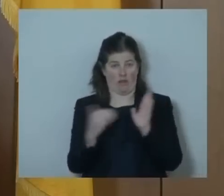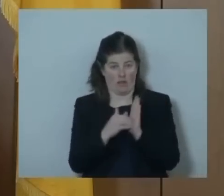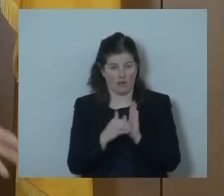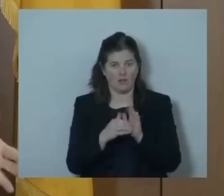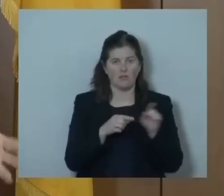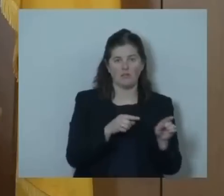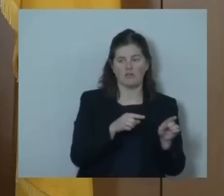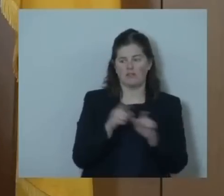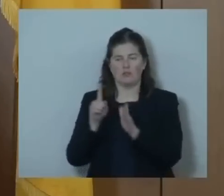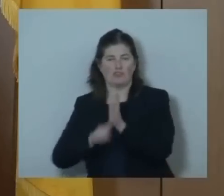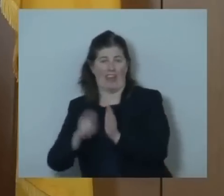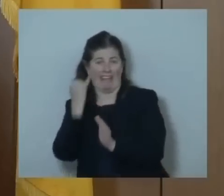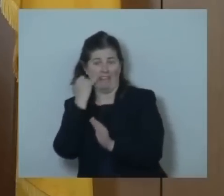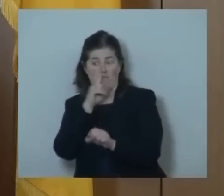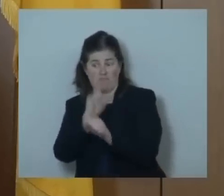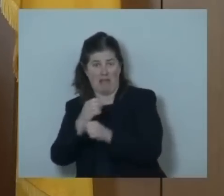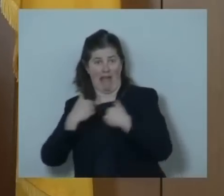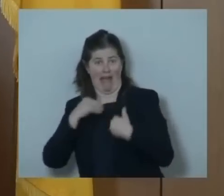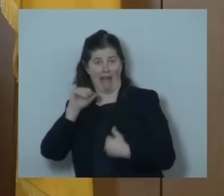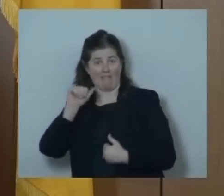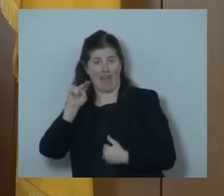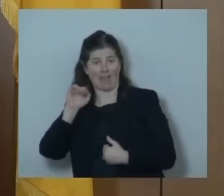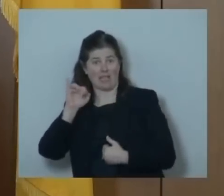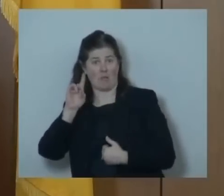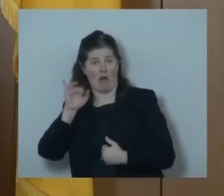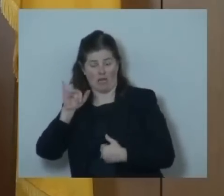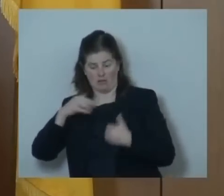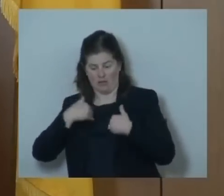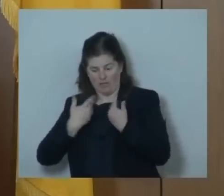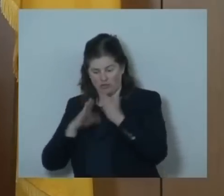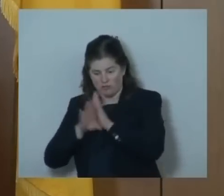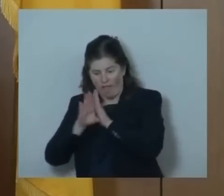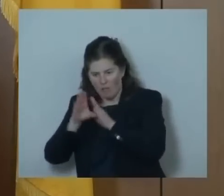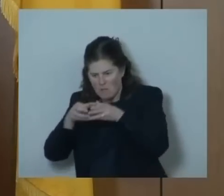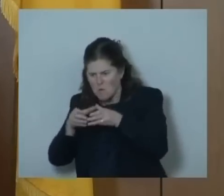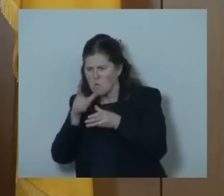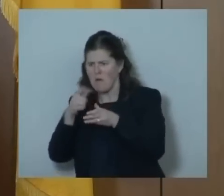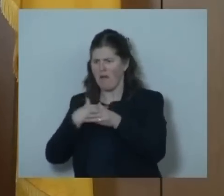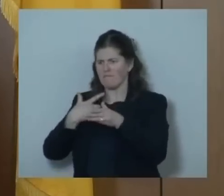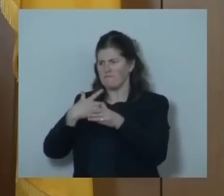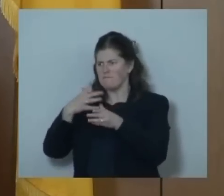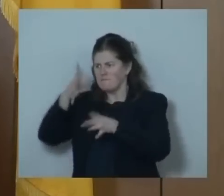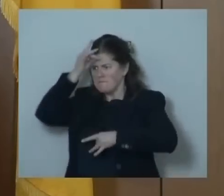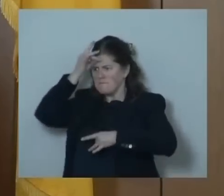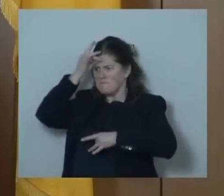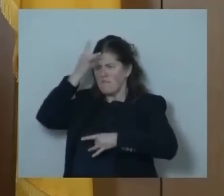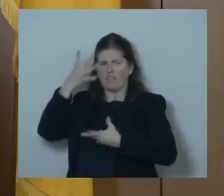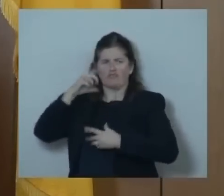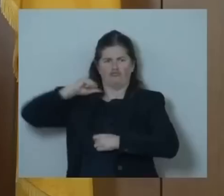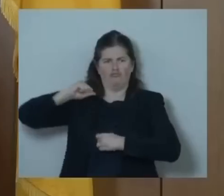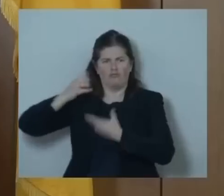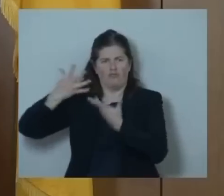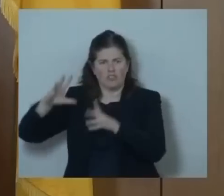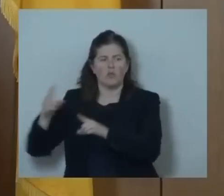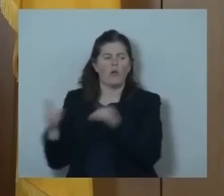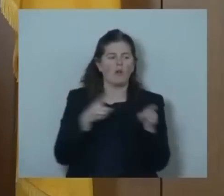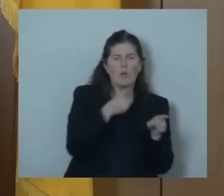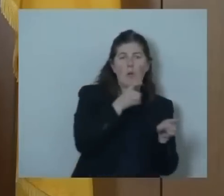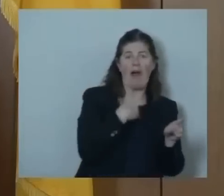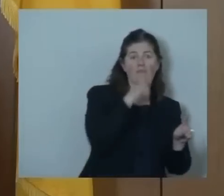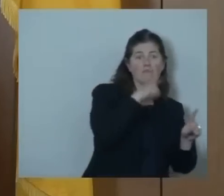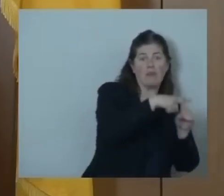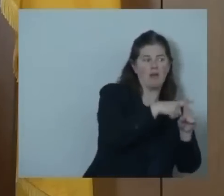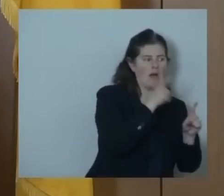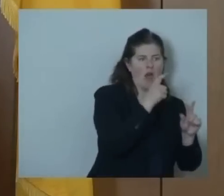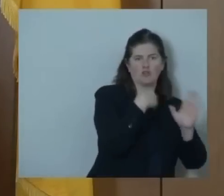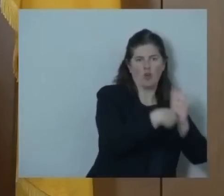the antibody testing, and it's still going after who has the virus so that we can isolate those populations as quickly